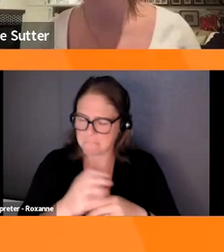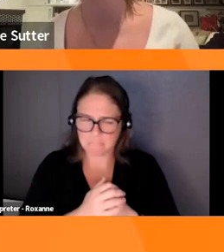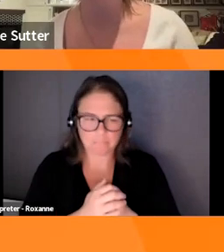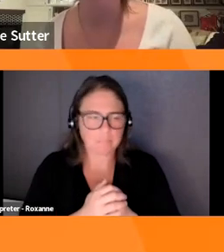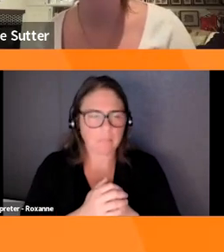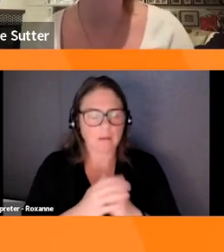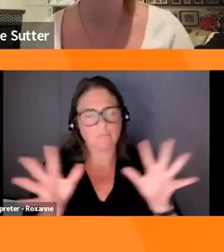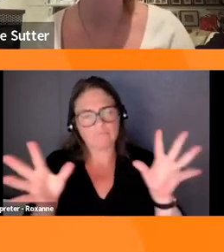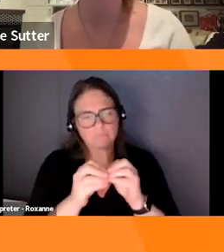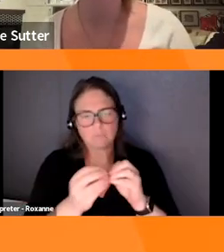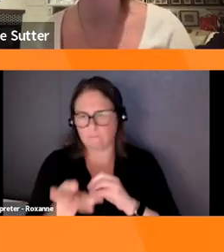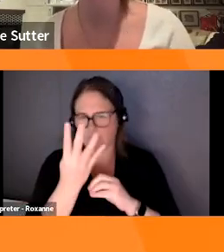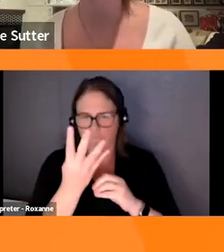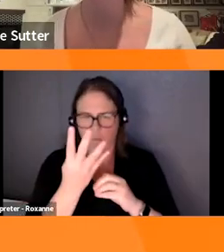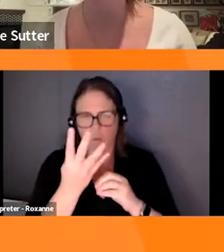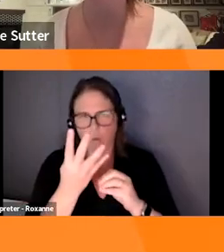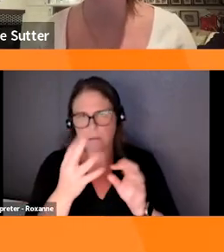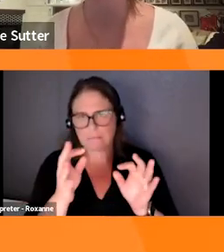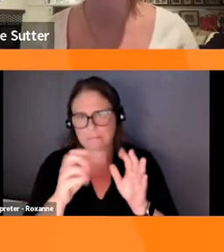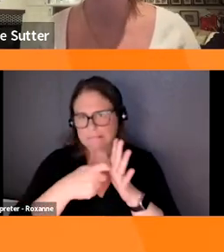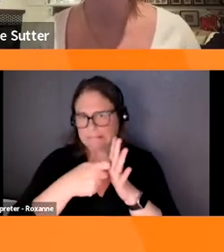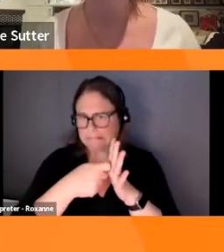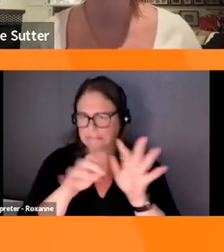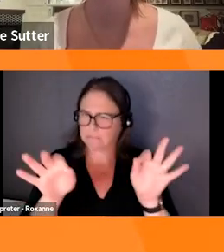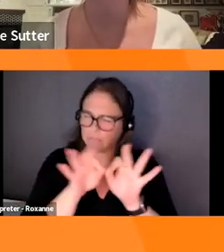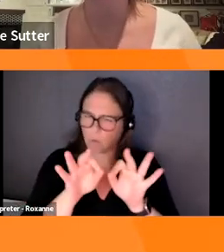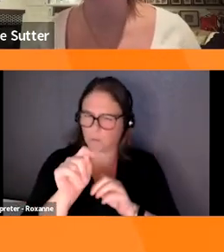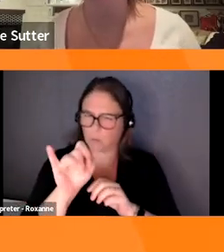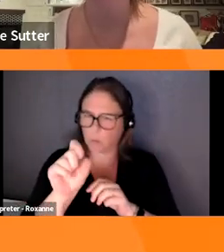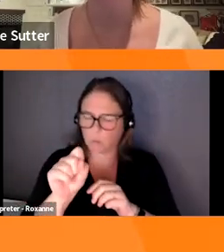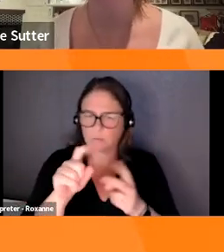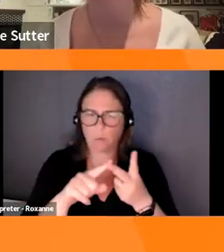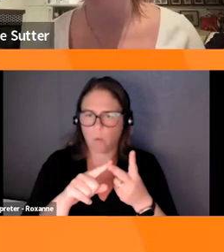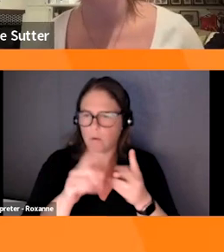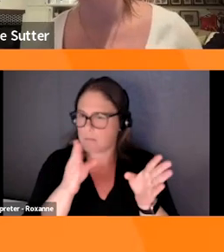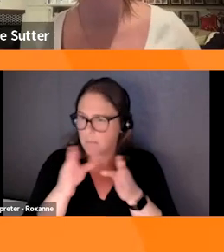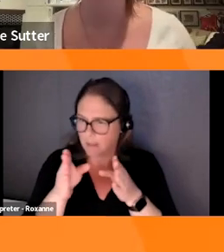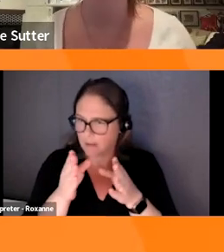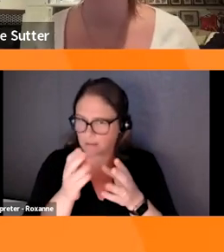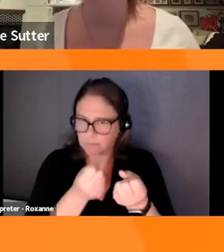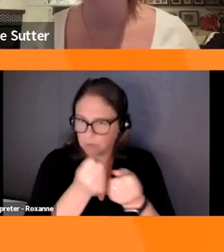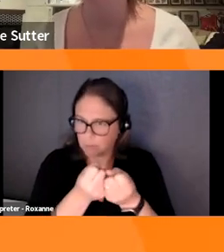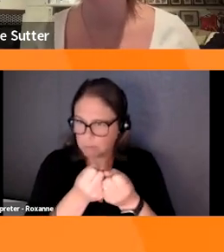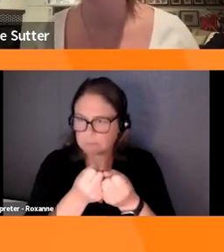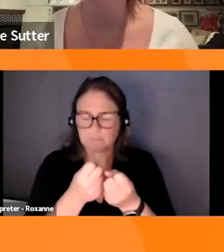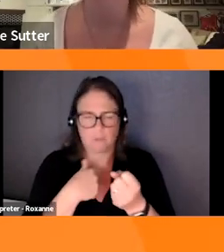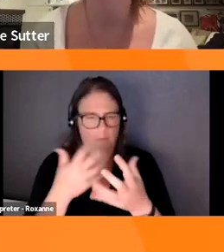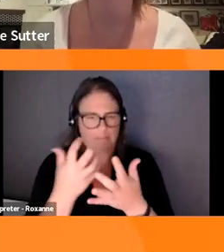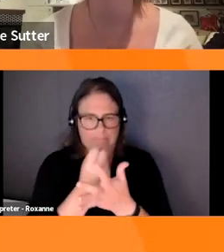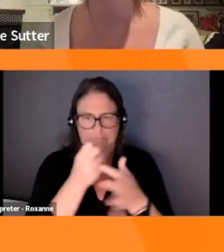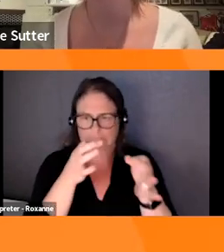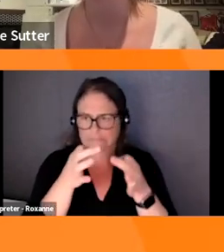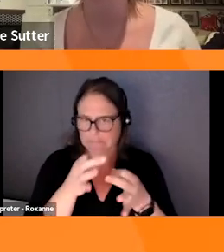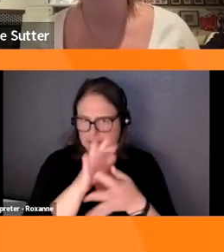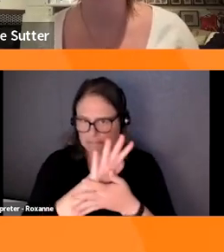I guess, reporting tools or schemas in this space. So we'll just do a quick overview of each of them.